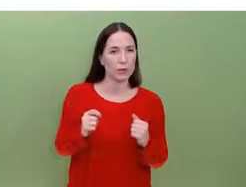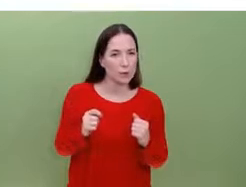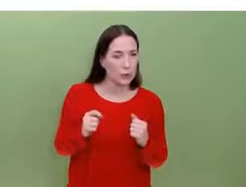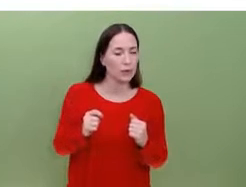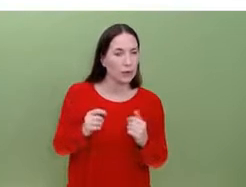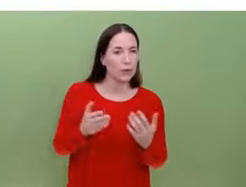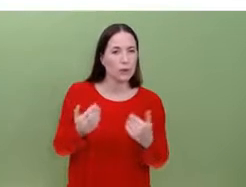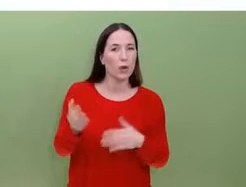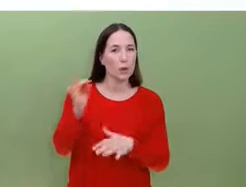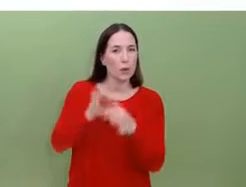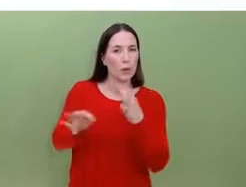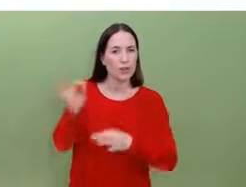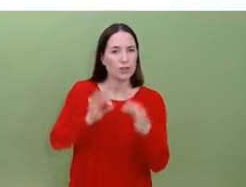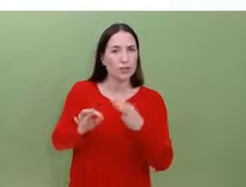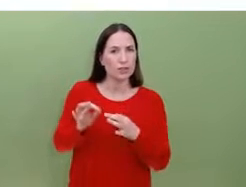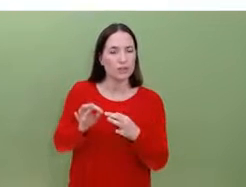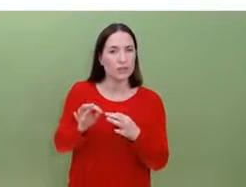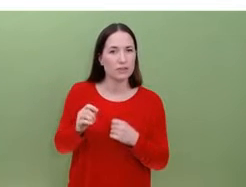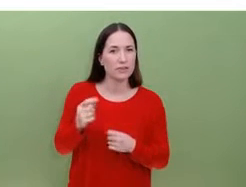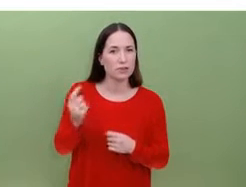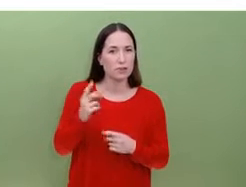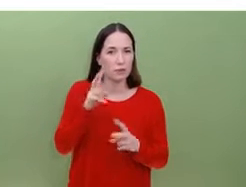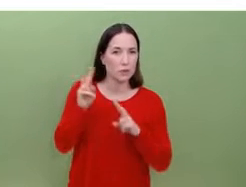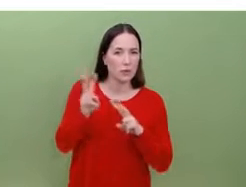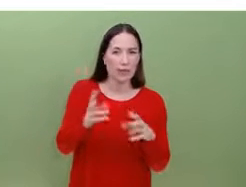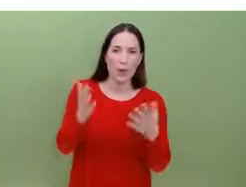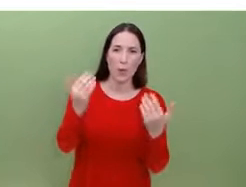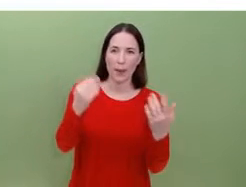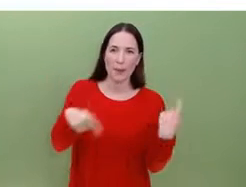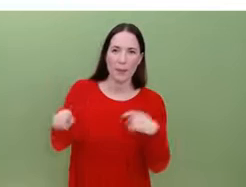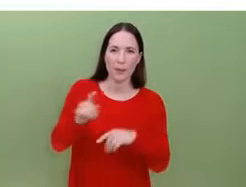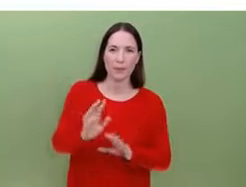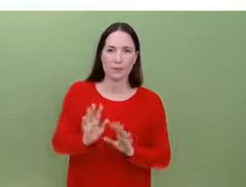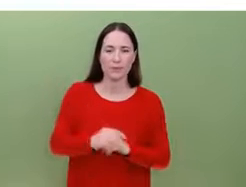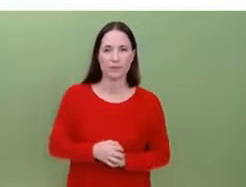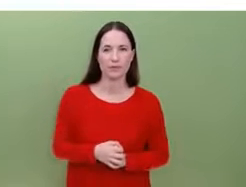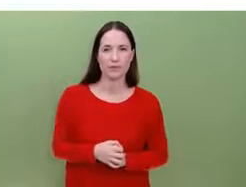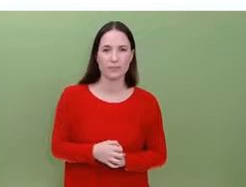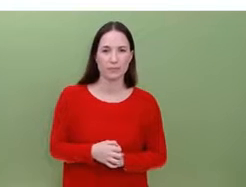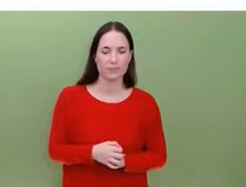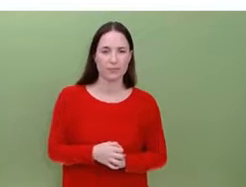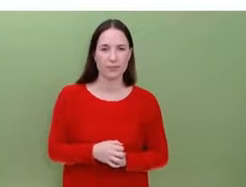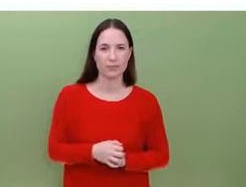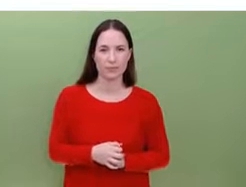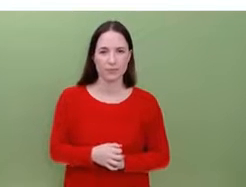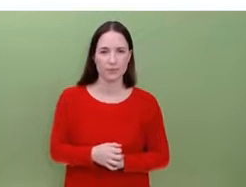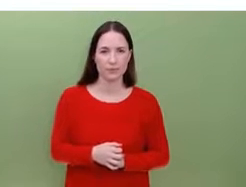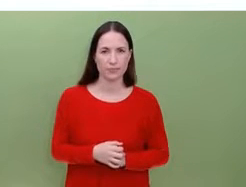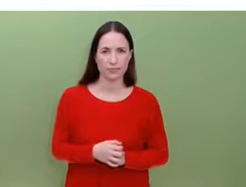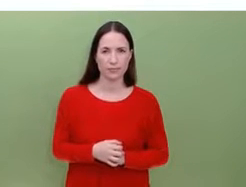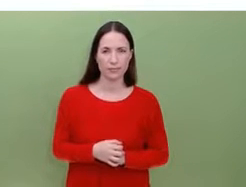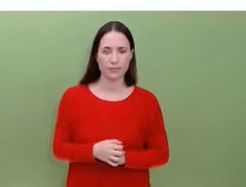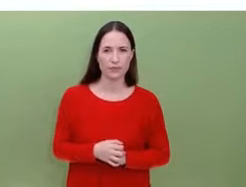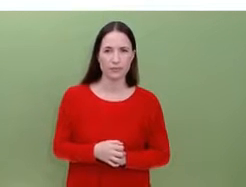in from people that are watching today. So welcome back, everybody. So I'm going to go through